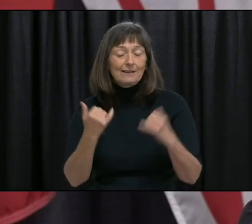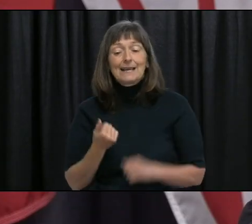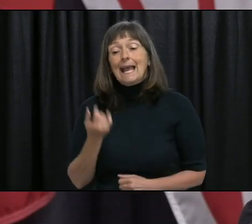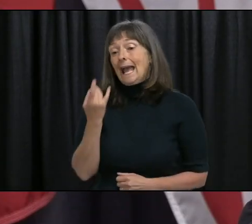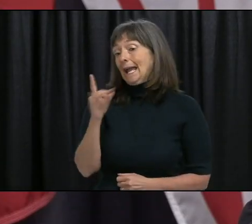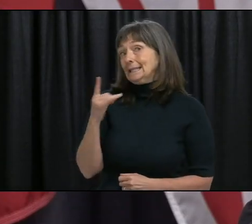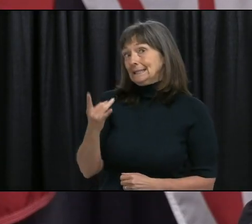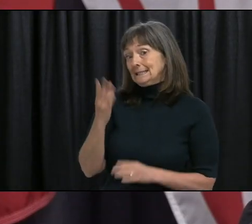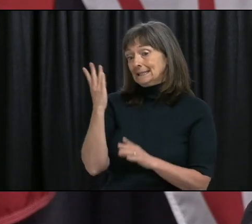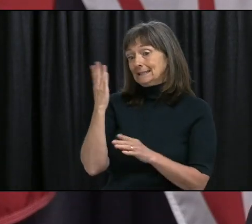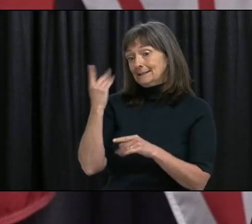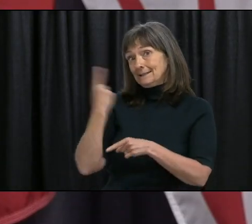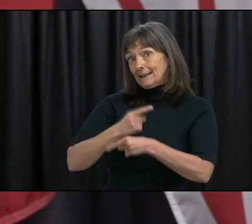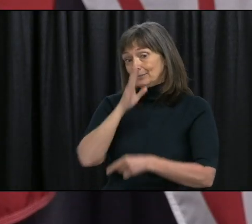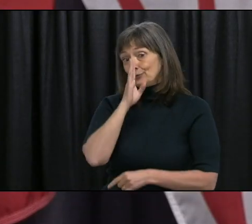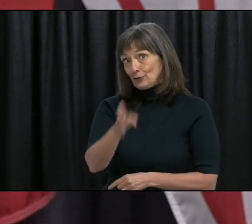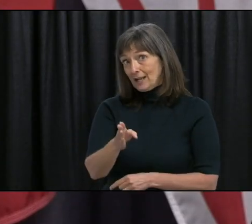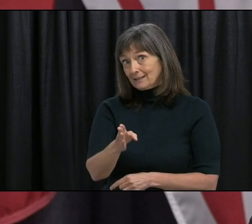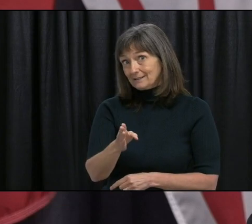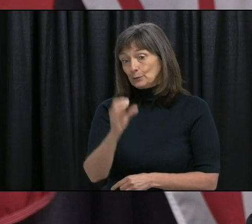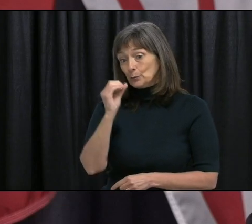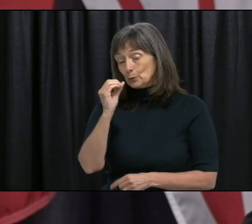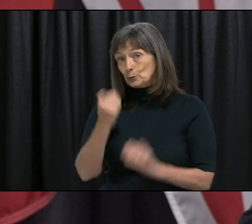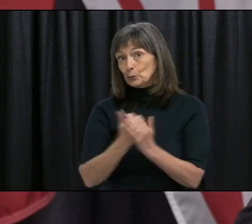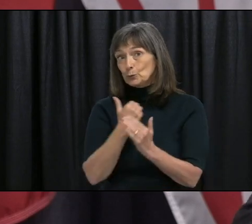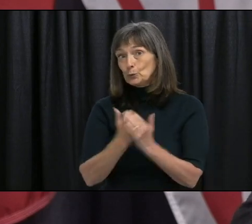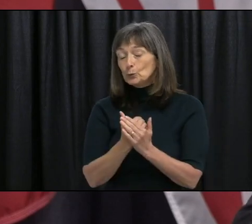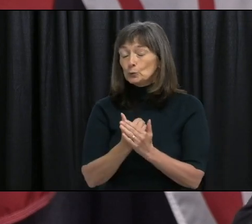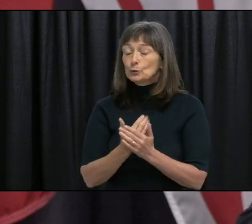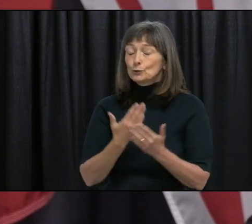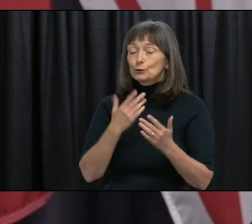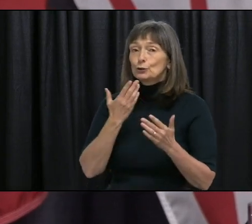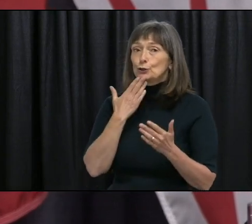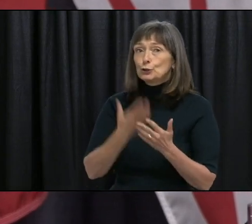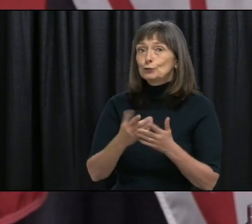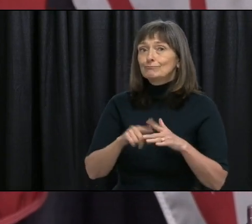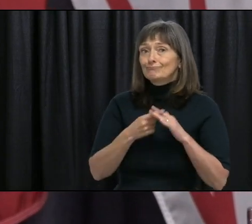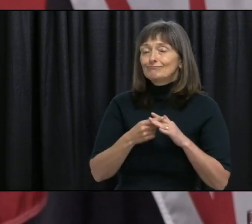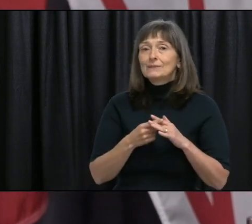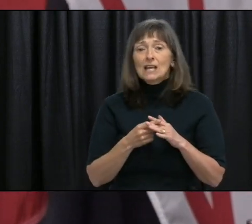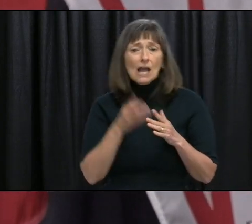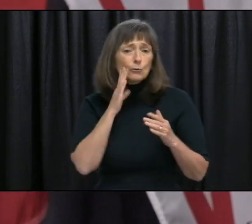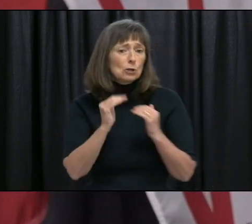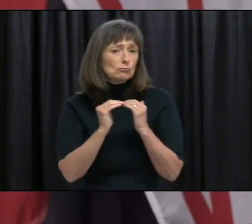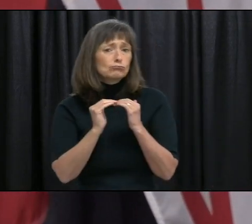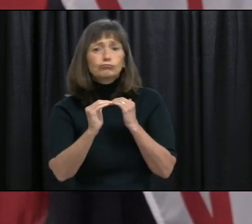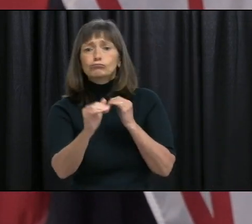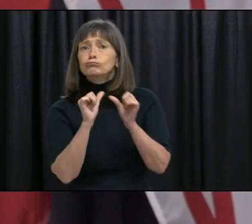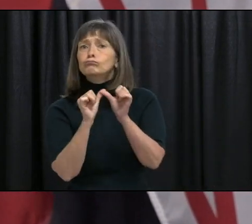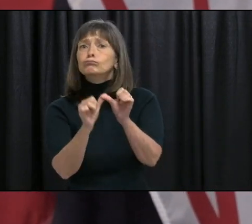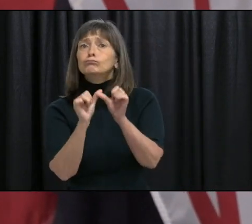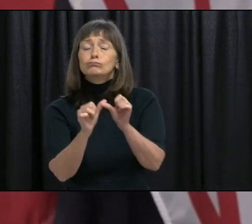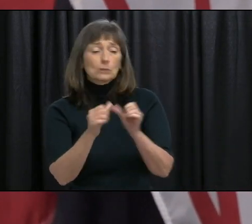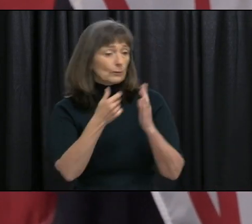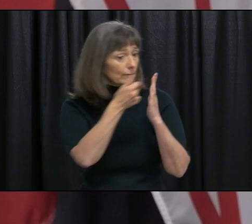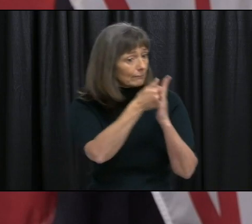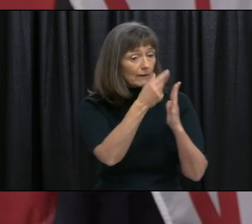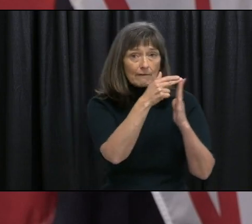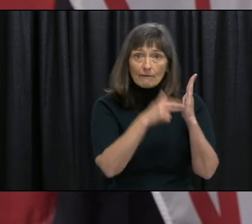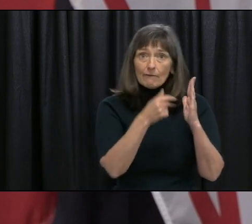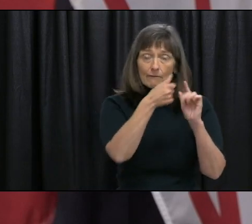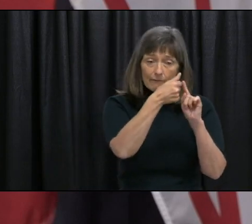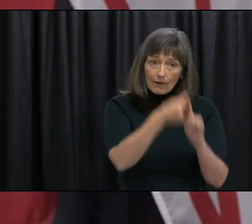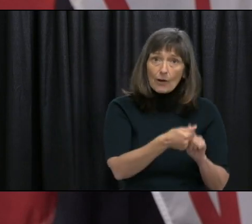cases. This is a good start for the week. And, you know, this will continue as long as we follow the health guidelines and always